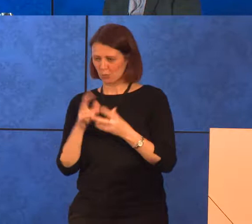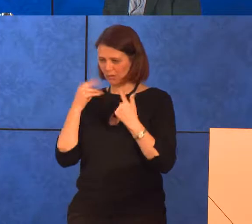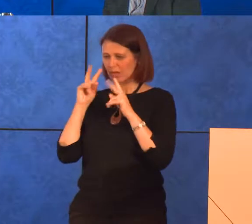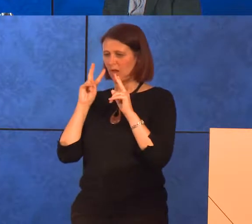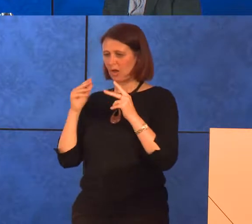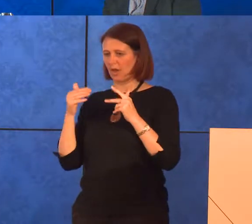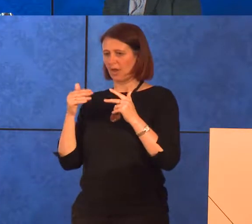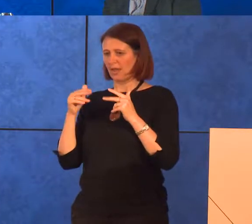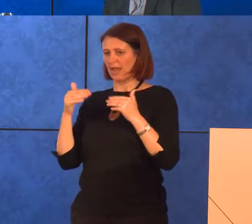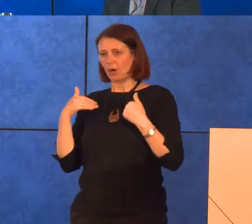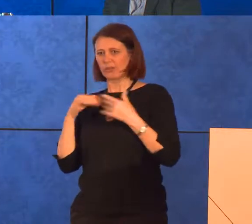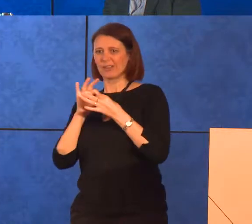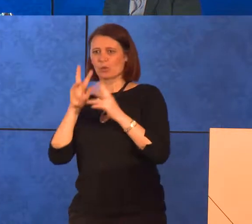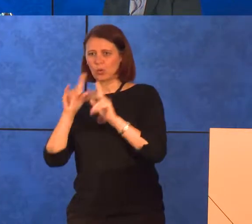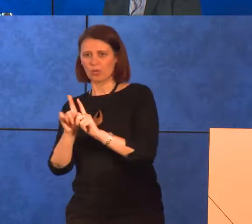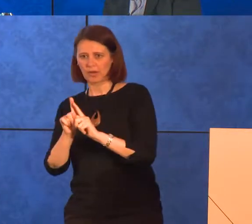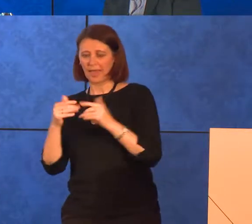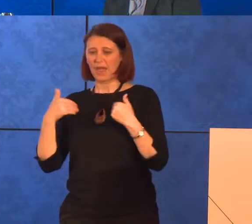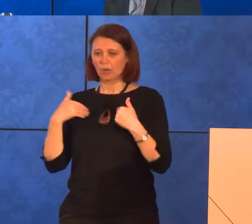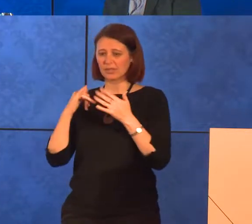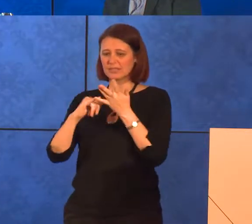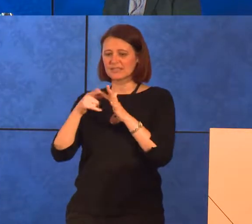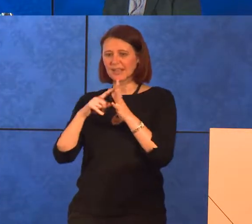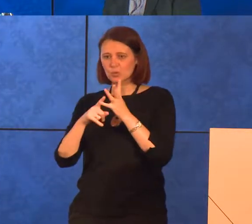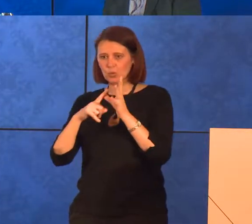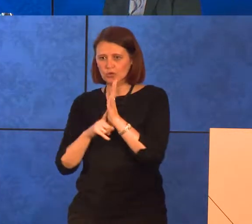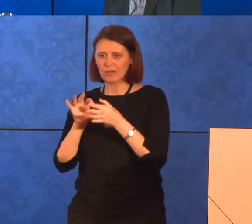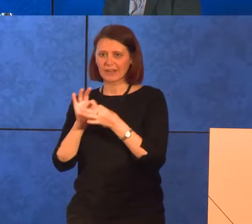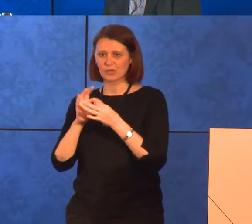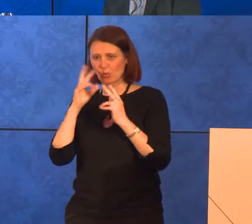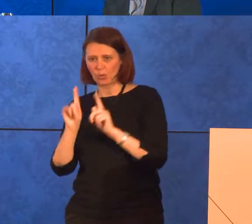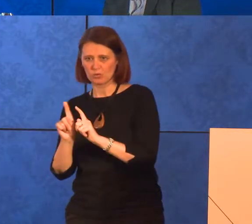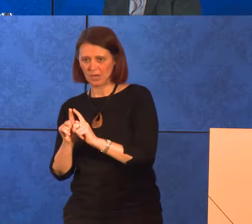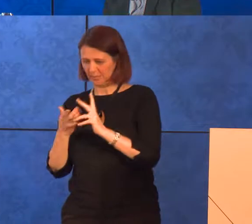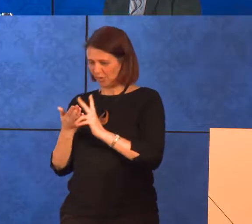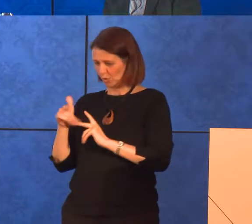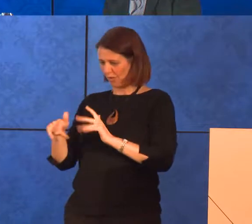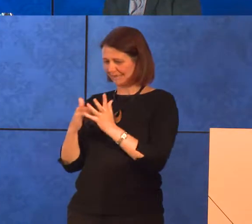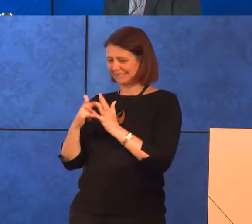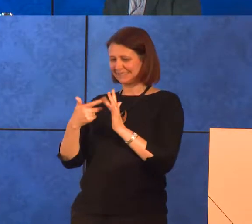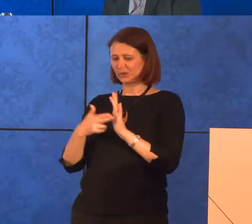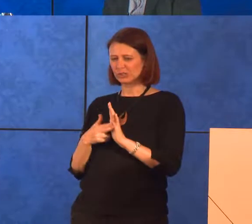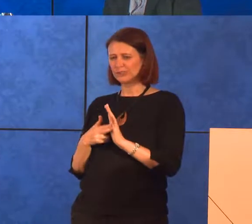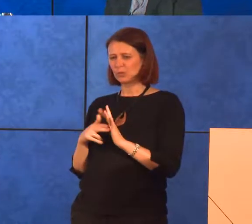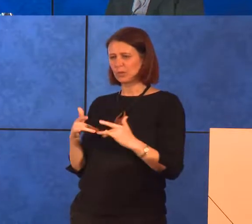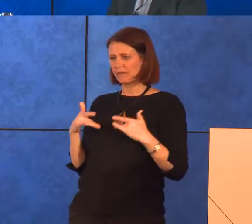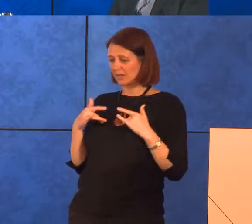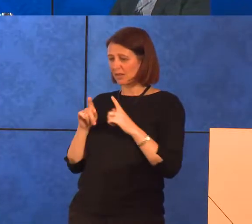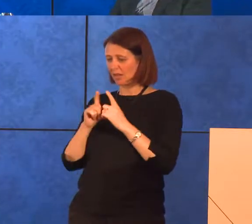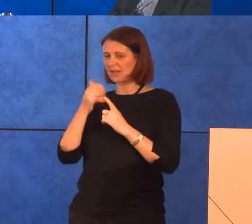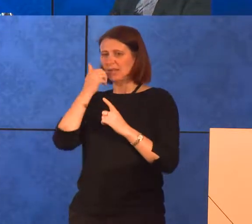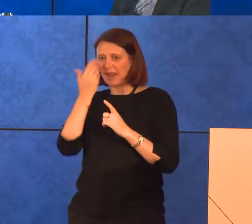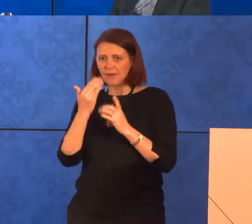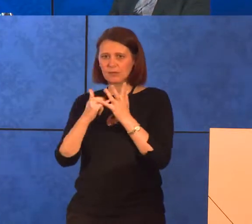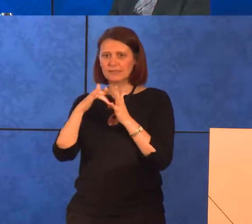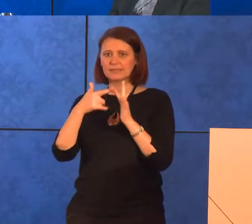like, what healthy sexual relationships look like. But through those sessions, what we found was that at every single session there